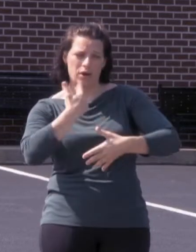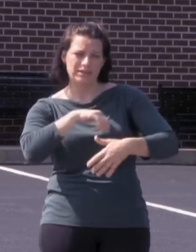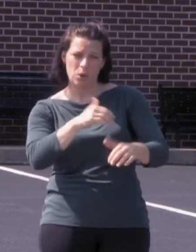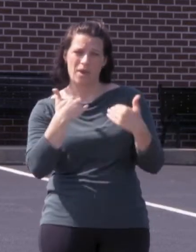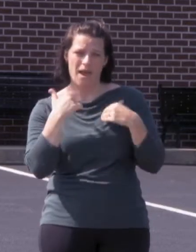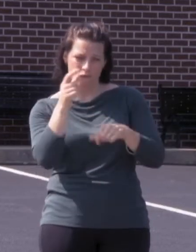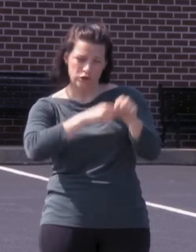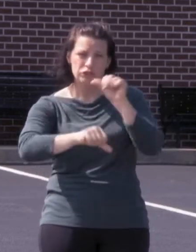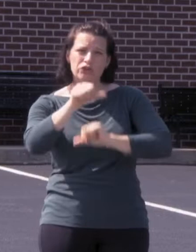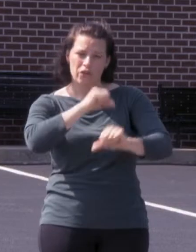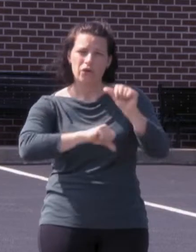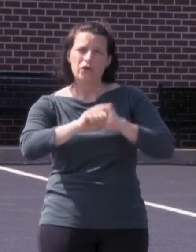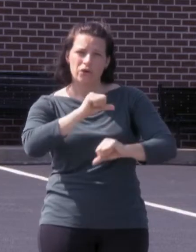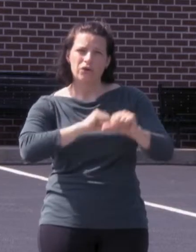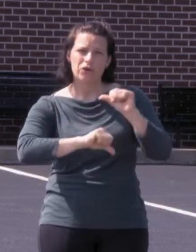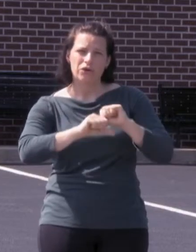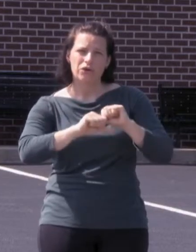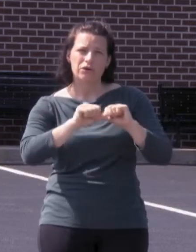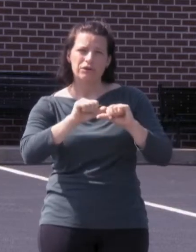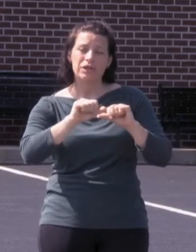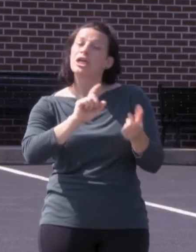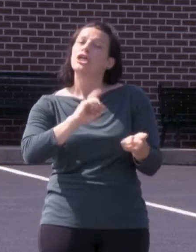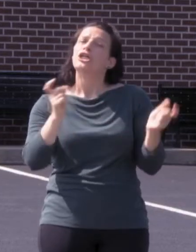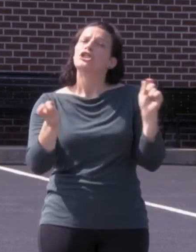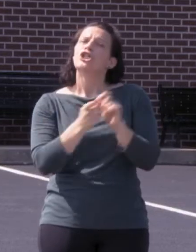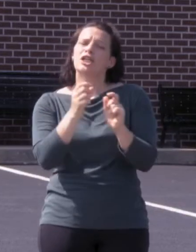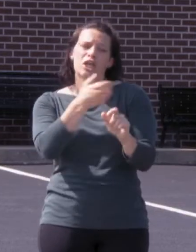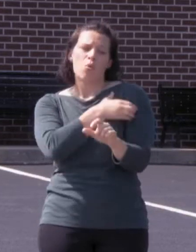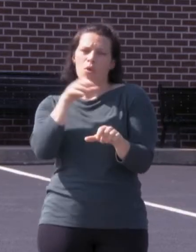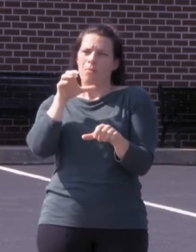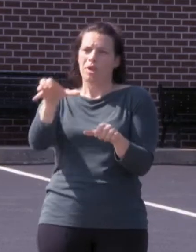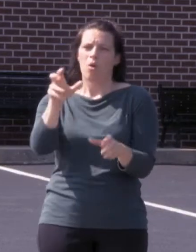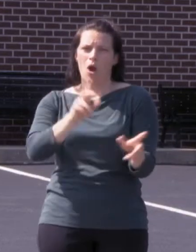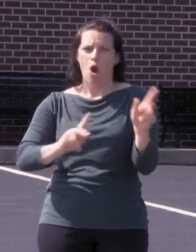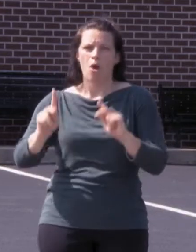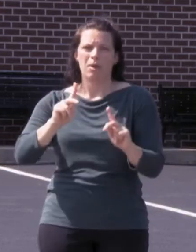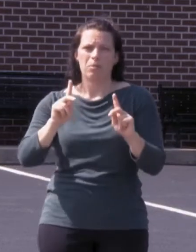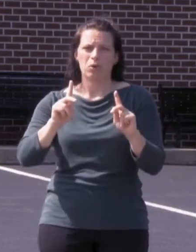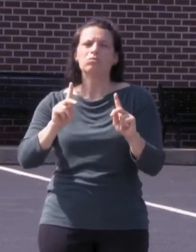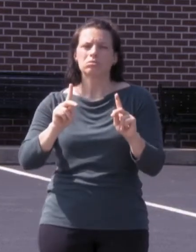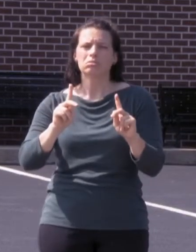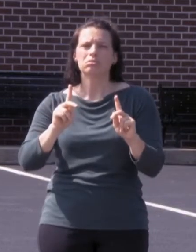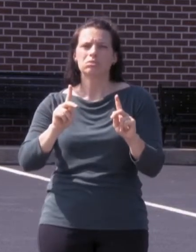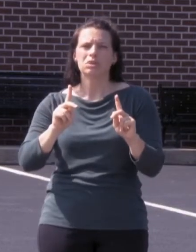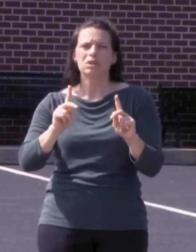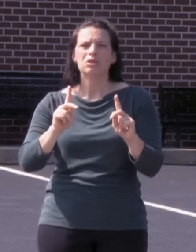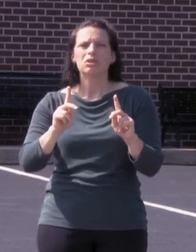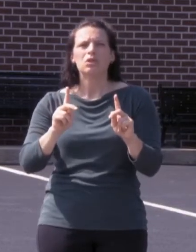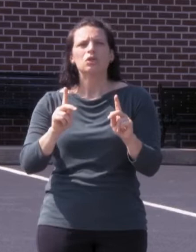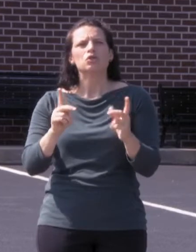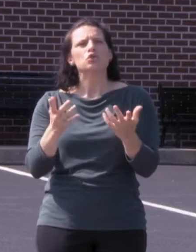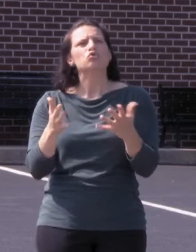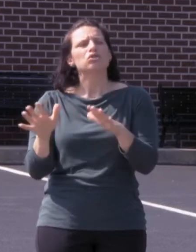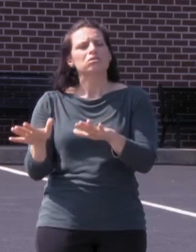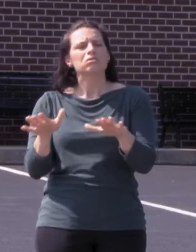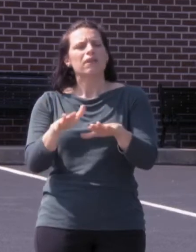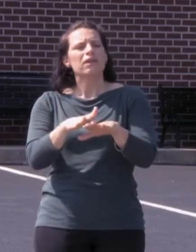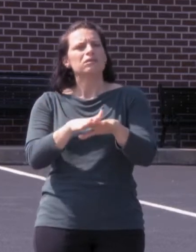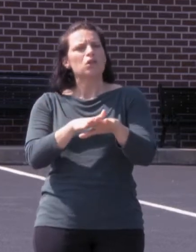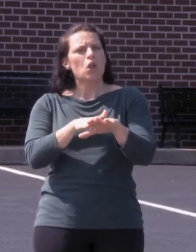have for one another. Change that will empower our people to take things just a little slower on the